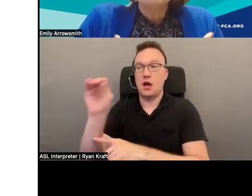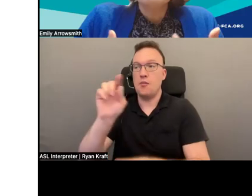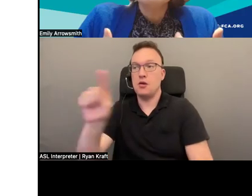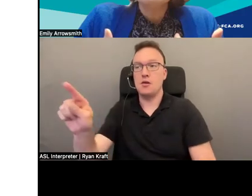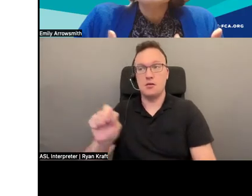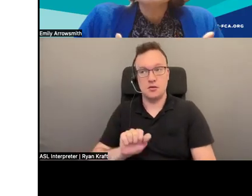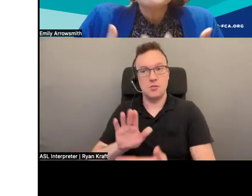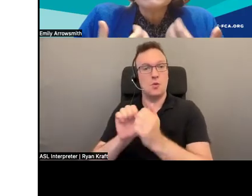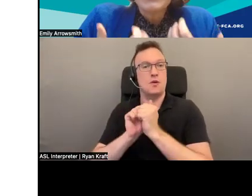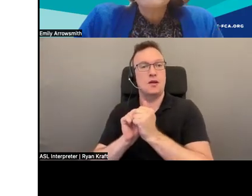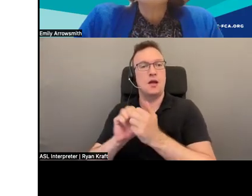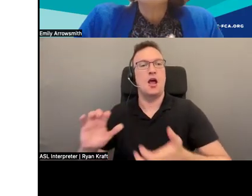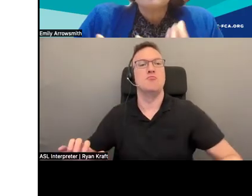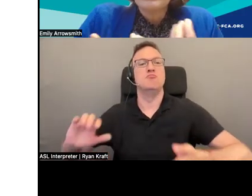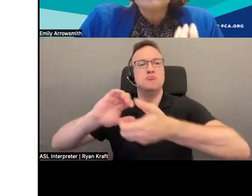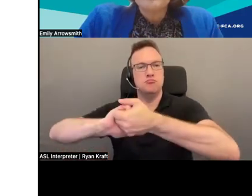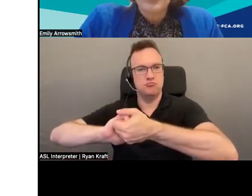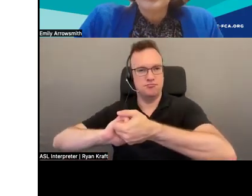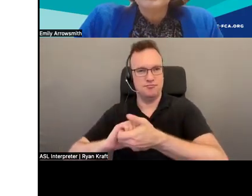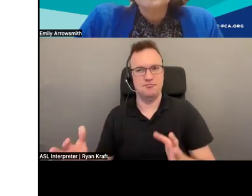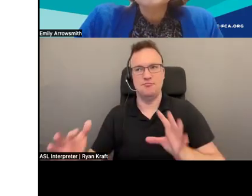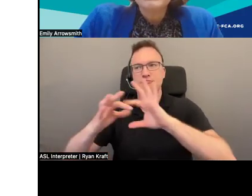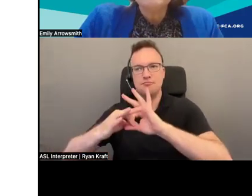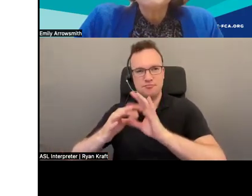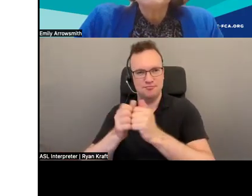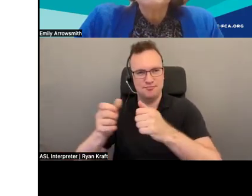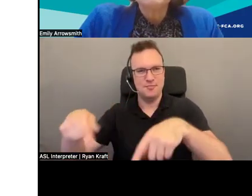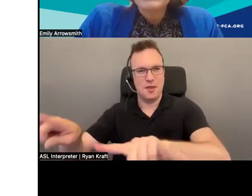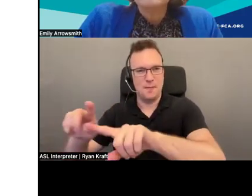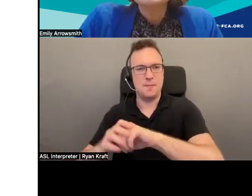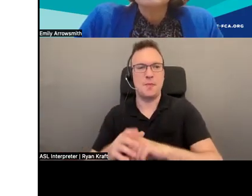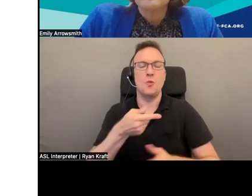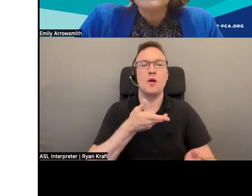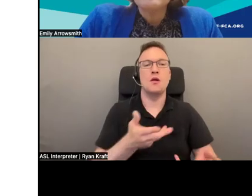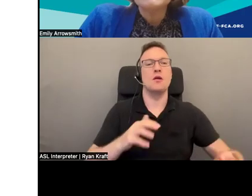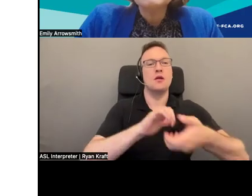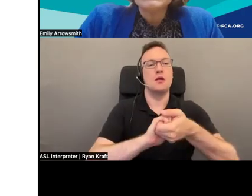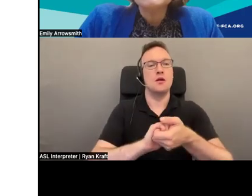together in partnership. So we are working with the Canadian Council for